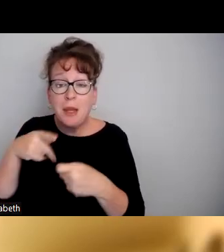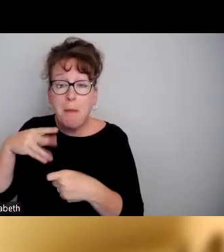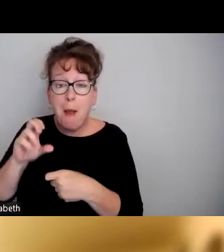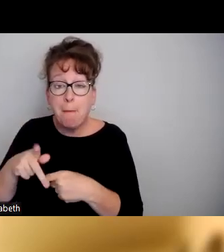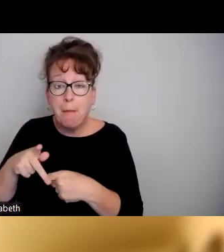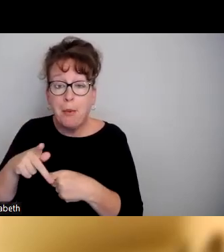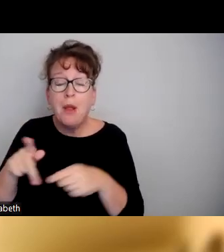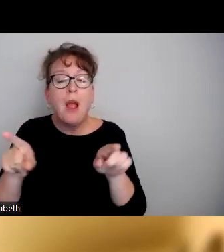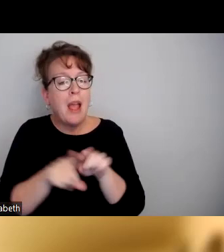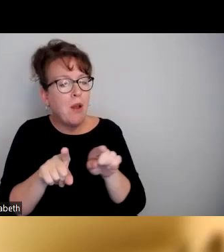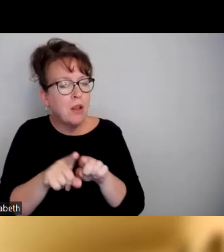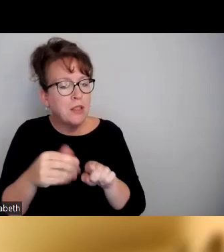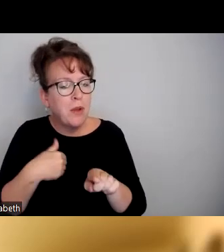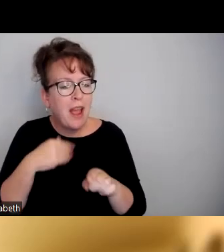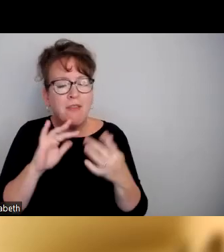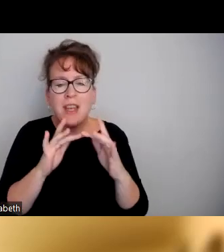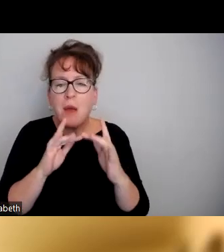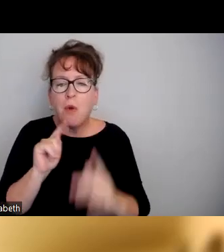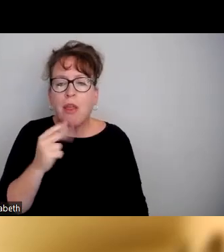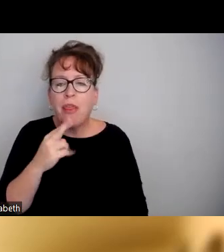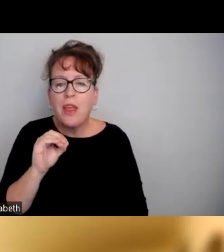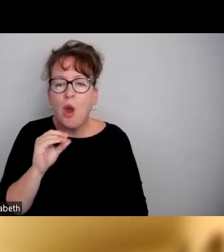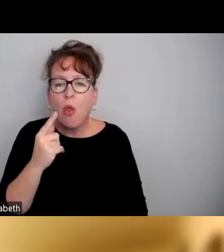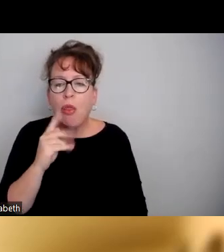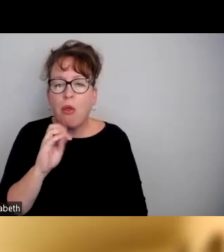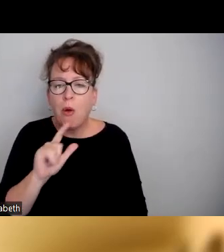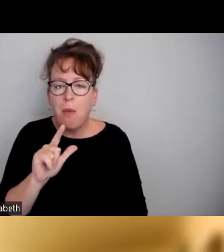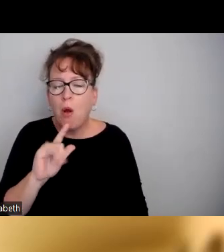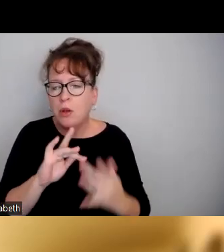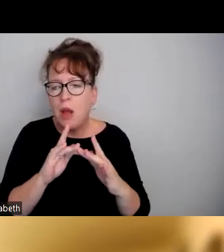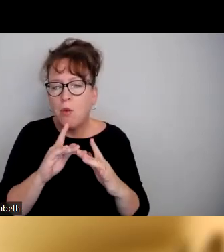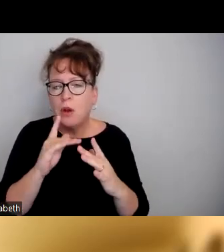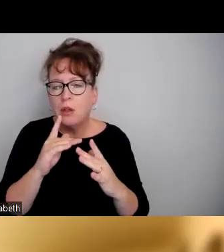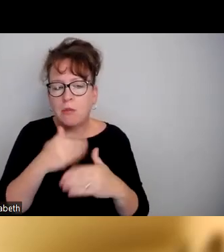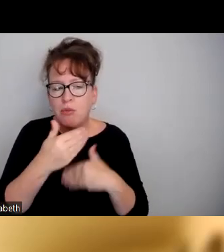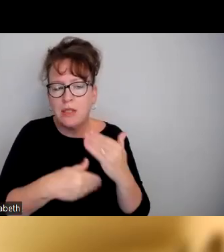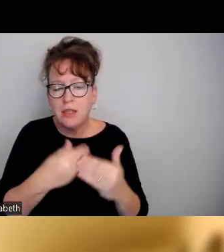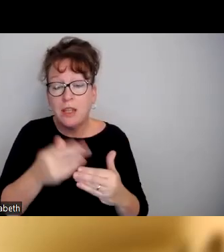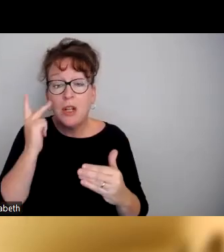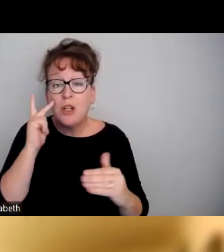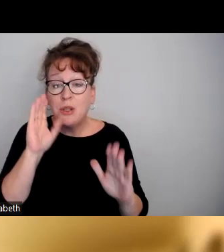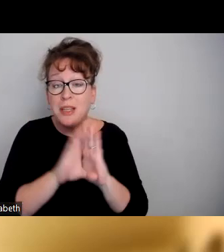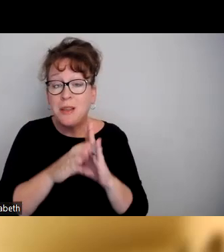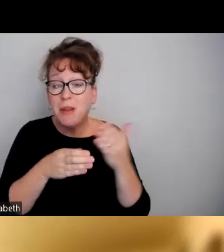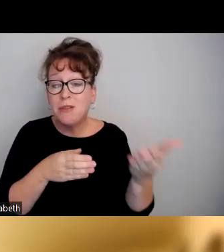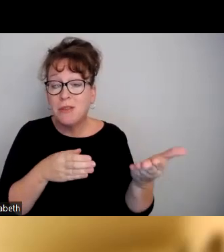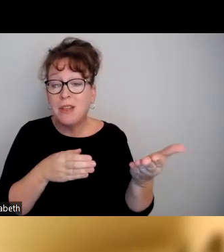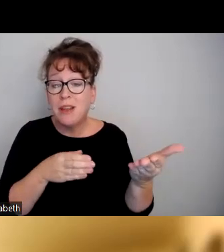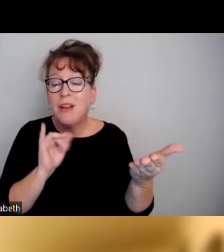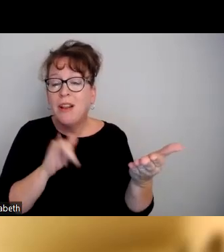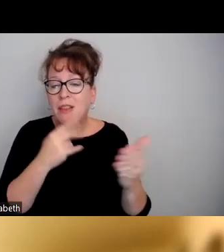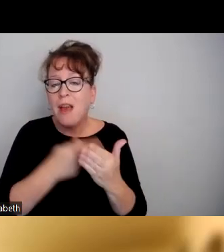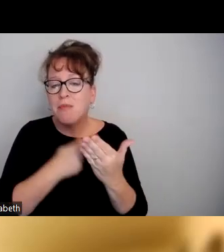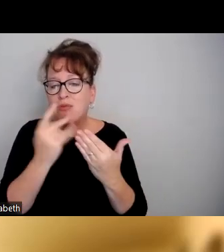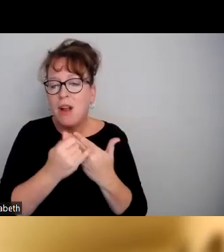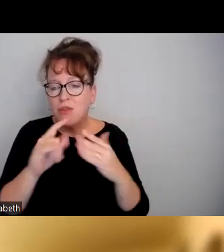have the network geothermal demonstration projects. And we have the photos we have here is the network geothermal demonstration project that's currently underway. It's the